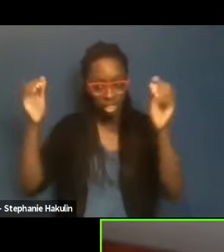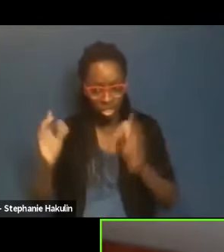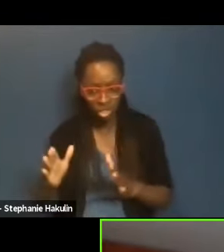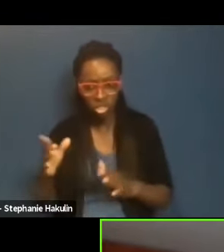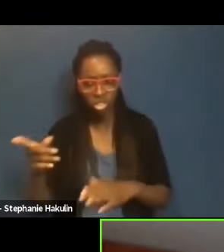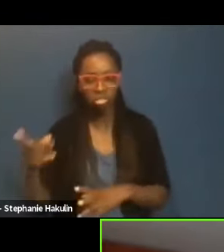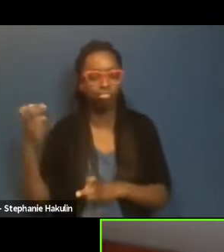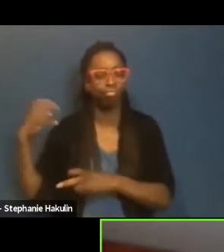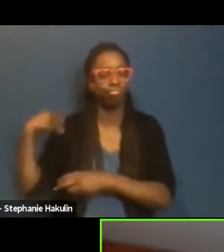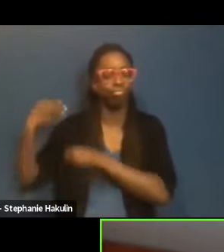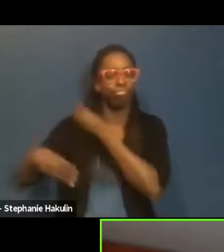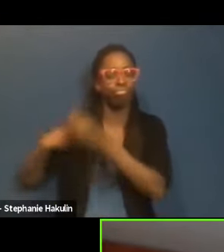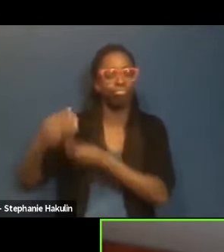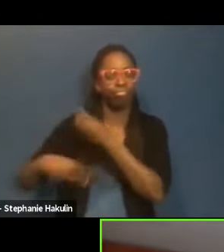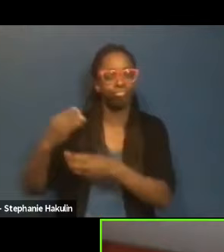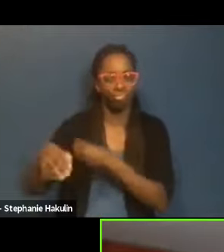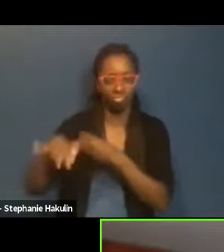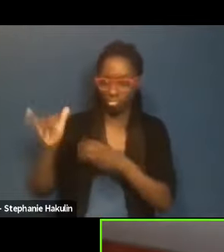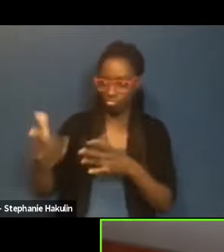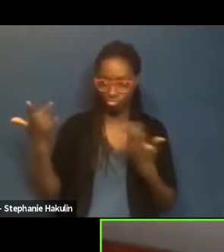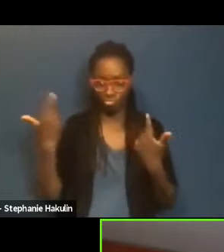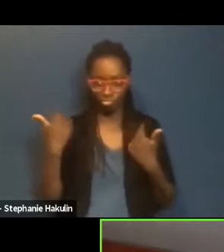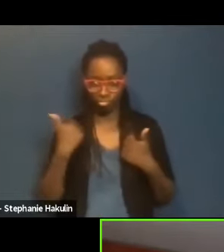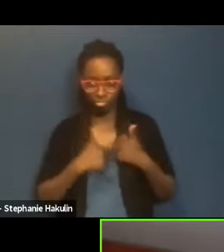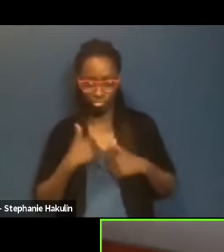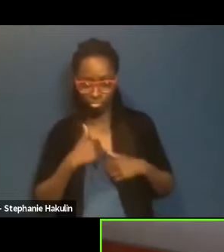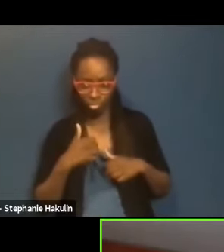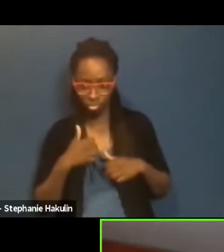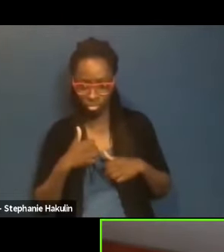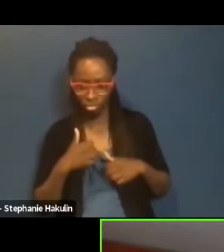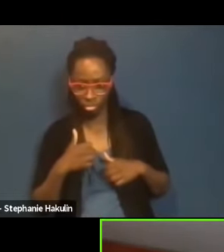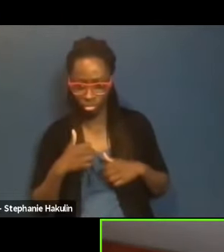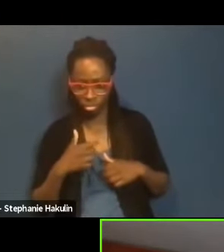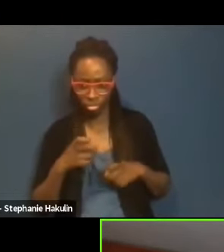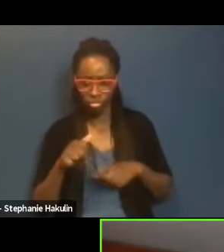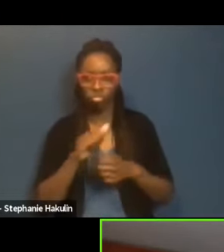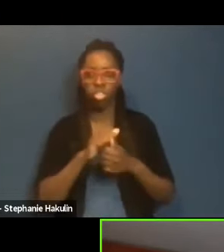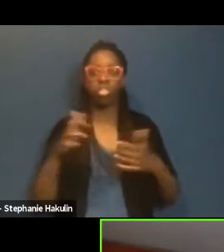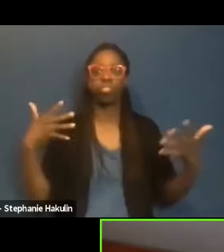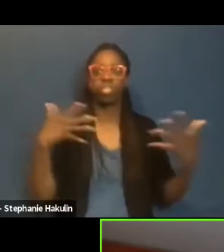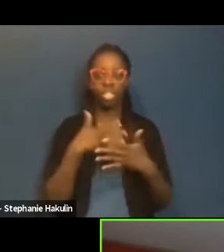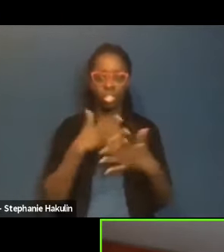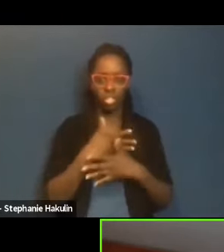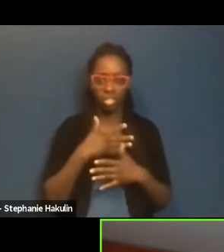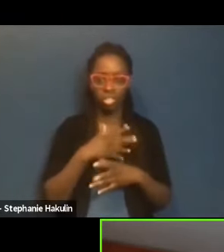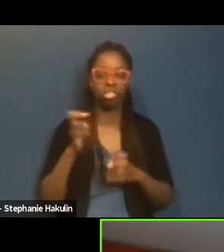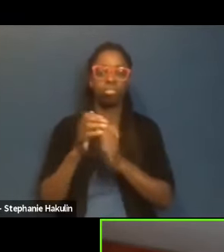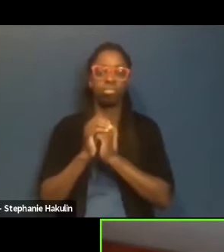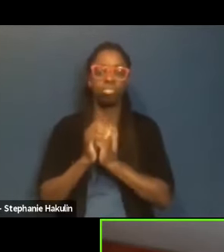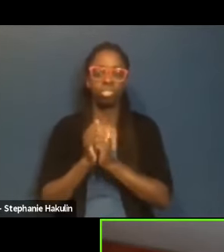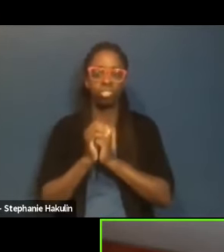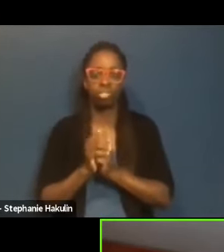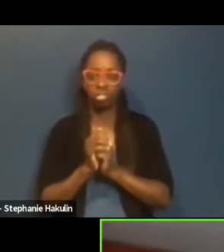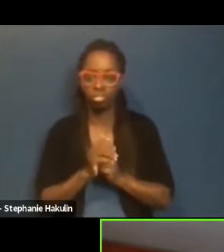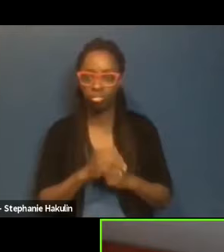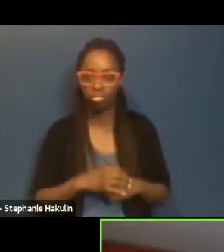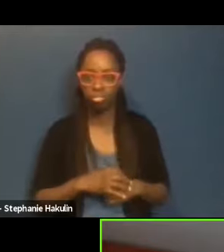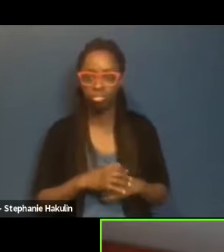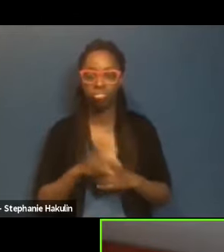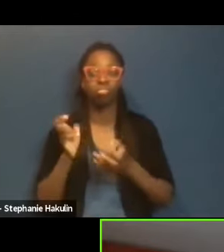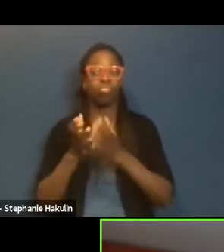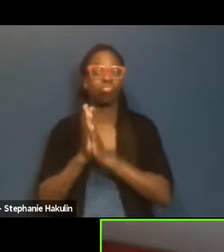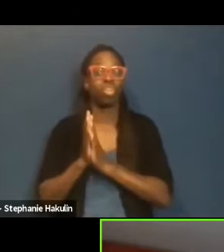used to soothe her susto. This is the wall full of santos and prayer cards she kept in the sanctum of her bedroom. This is guaban sex. This is